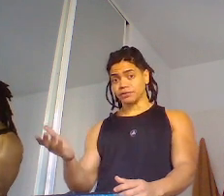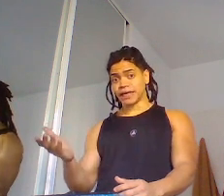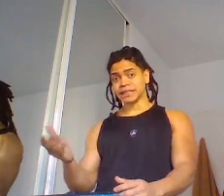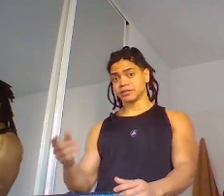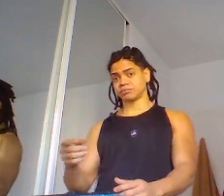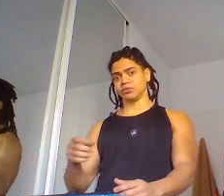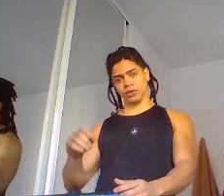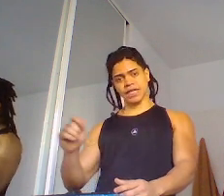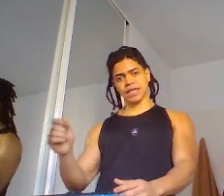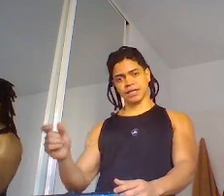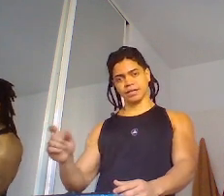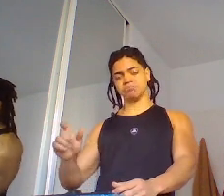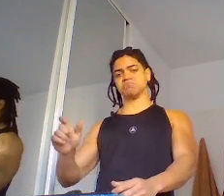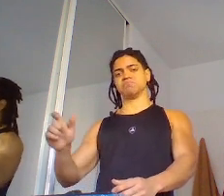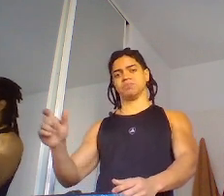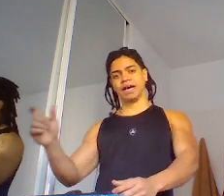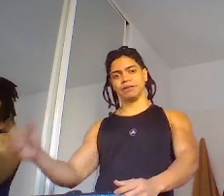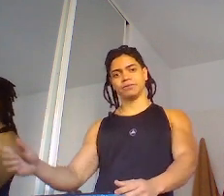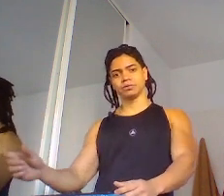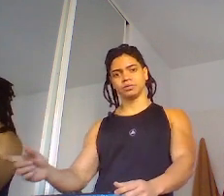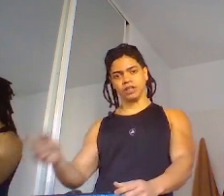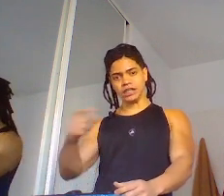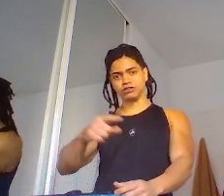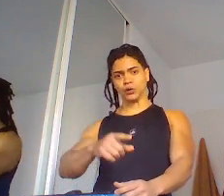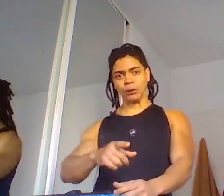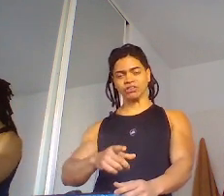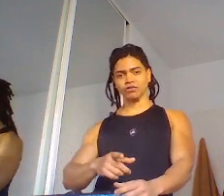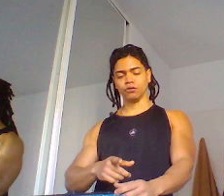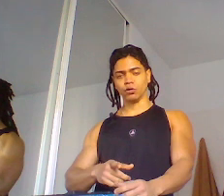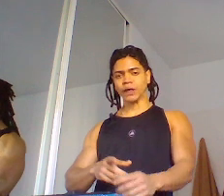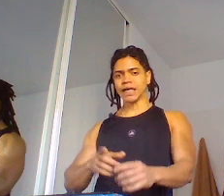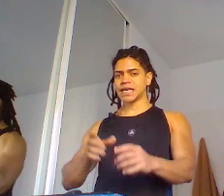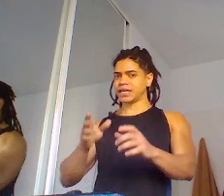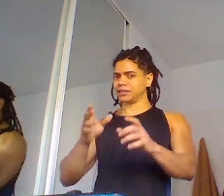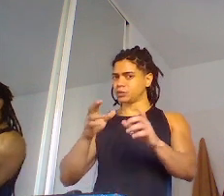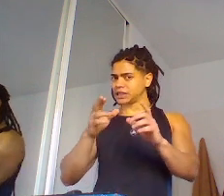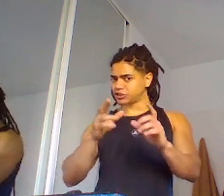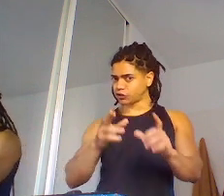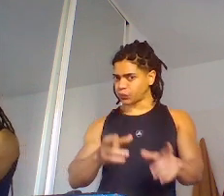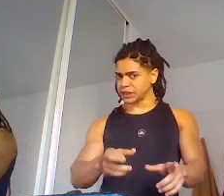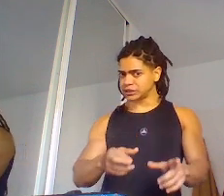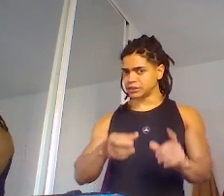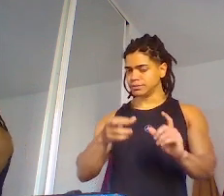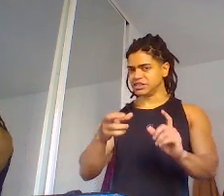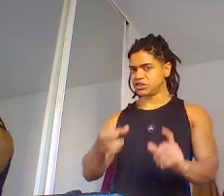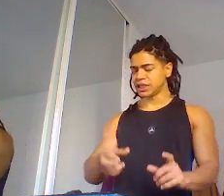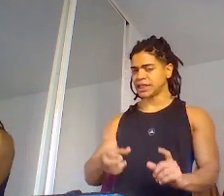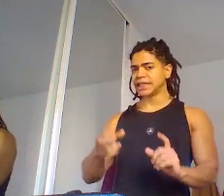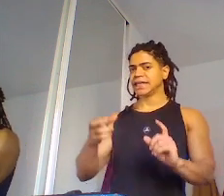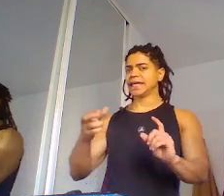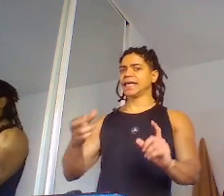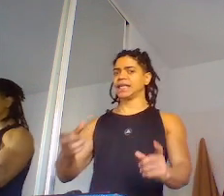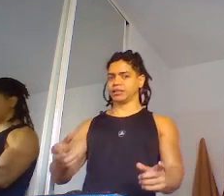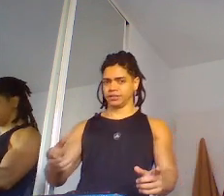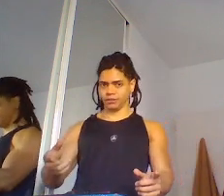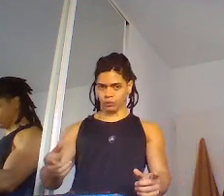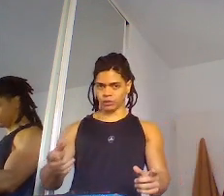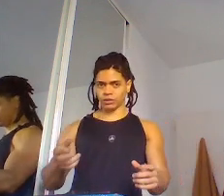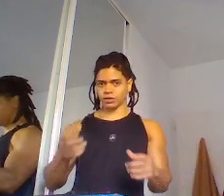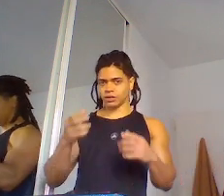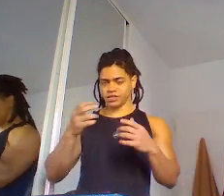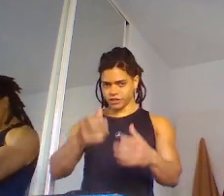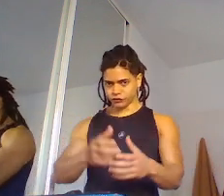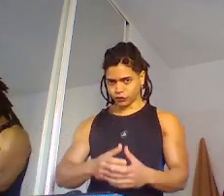electronic device, or aka iPhone, issued in 2004, as well as Chris gene